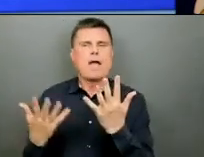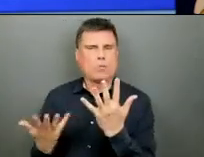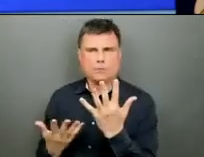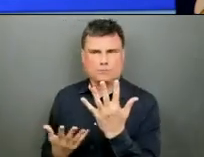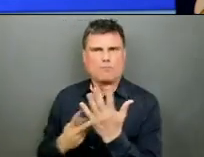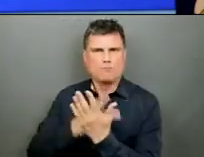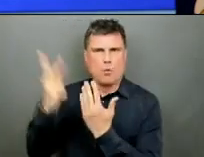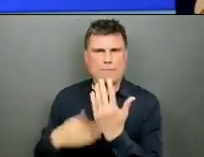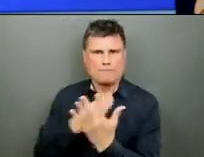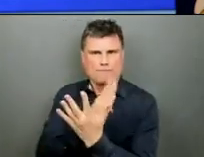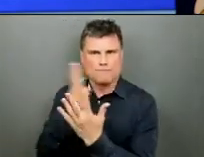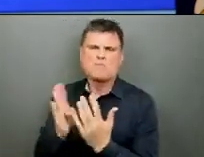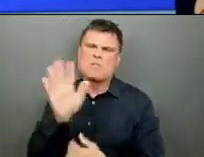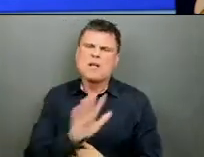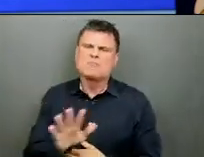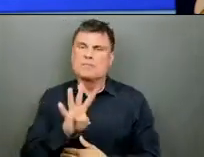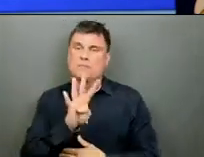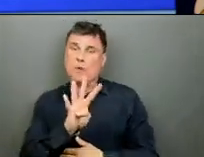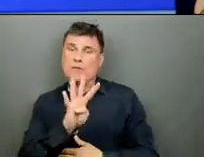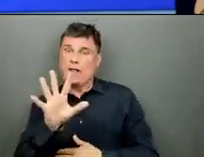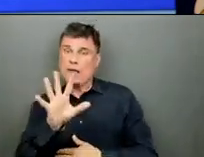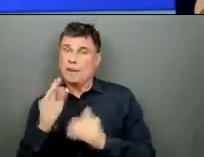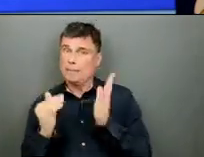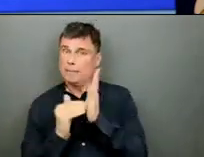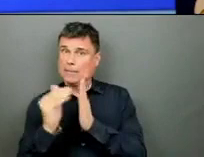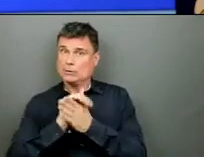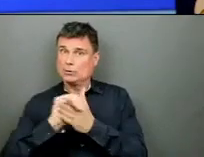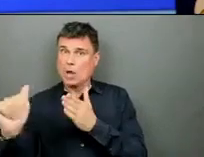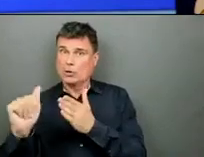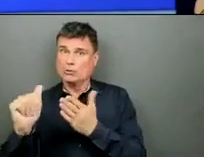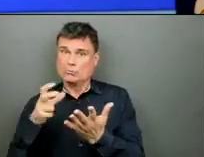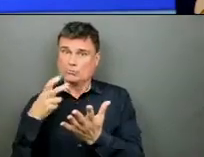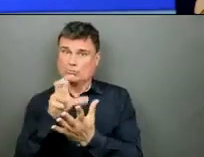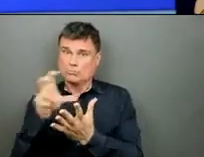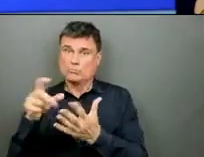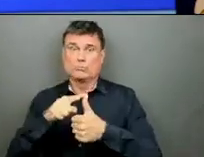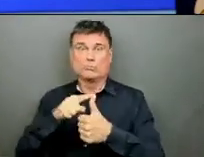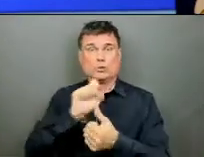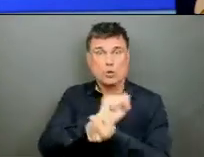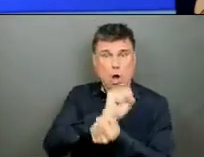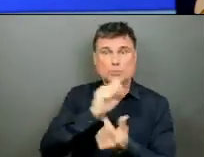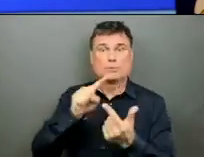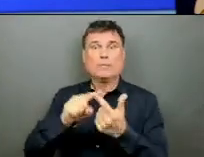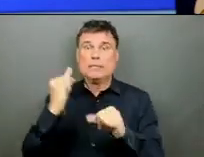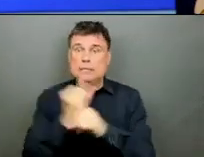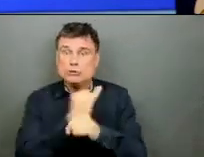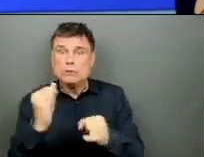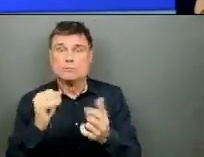million that will fund jobs, they will fund internships and co-op opportunities across British